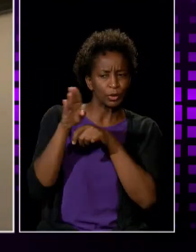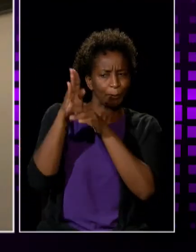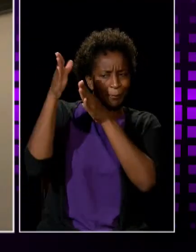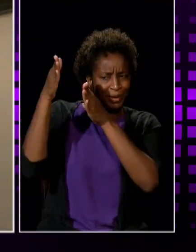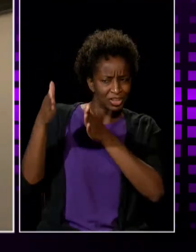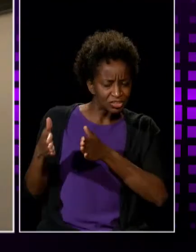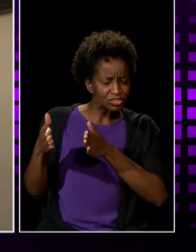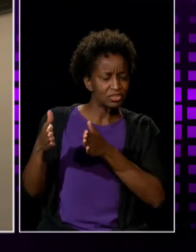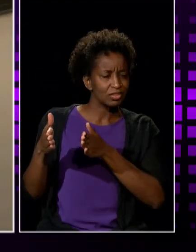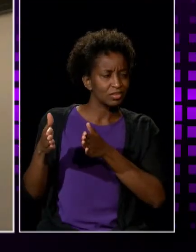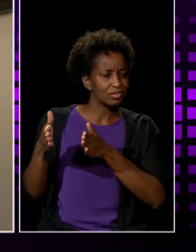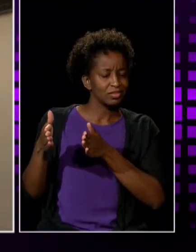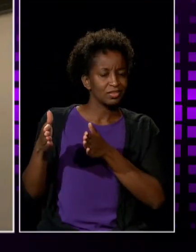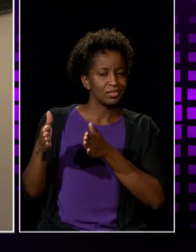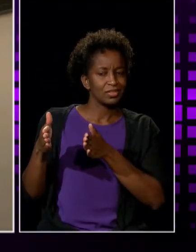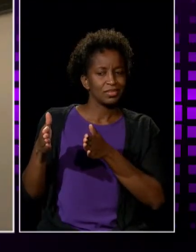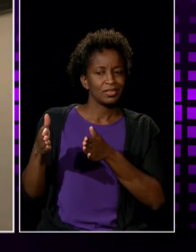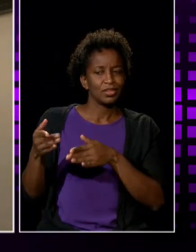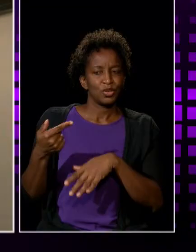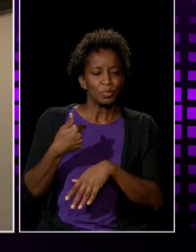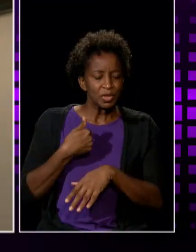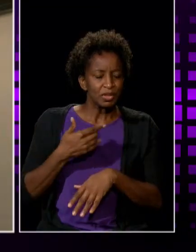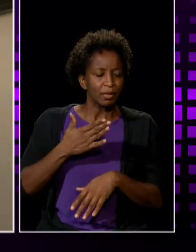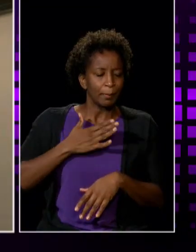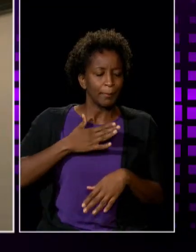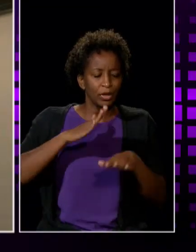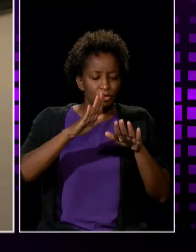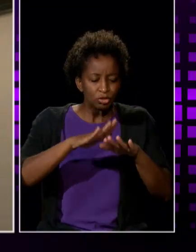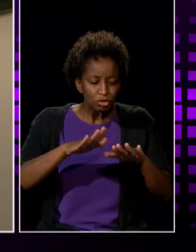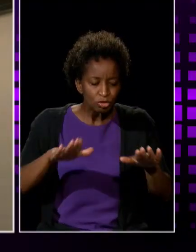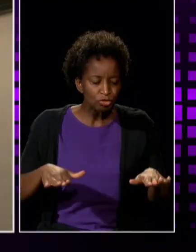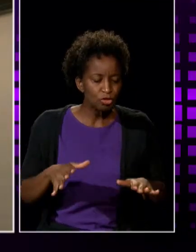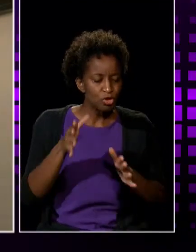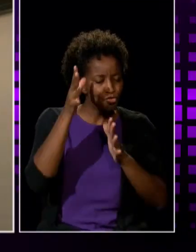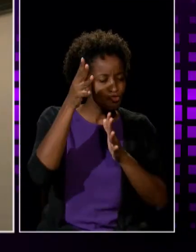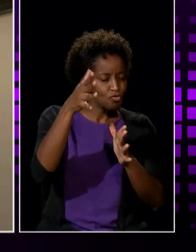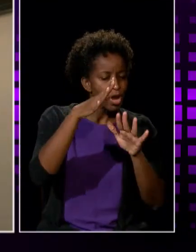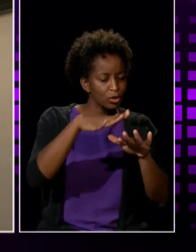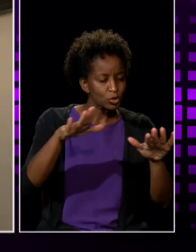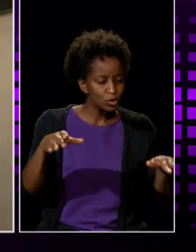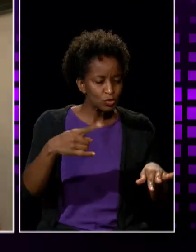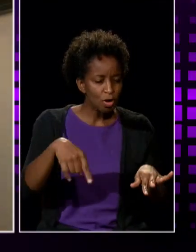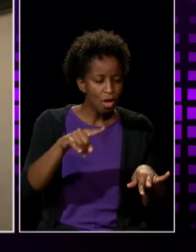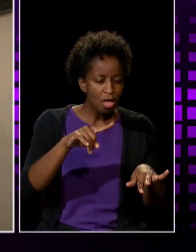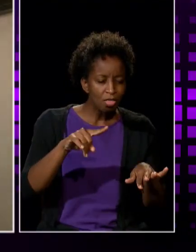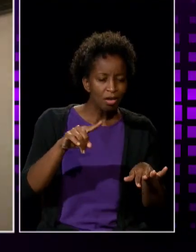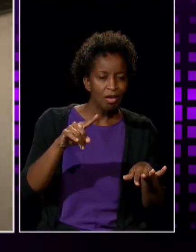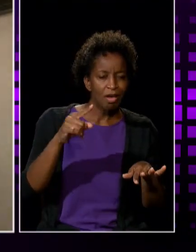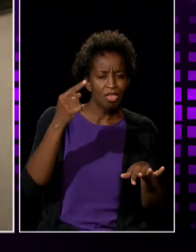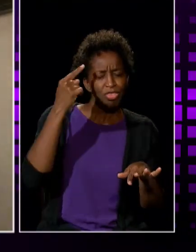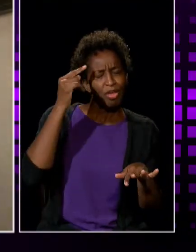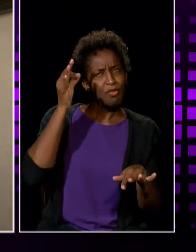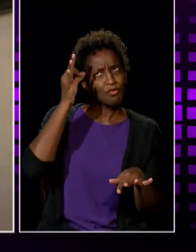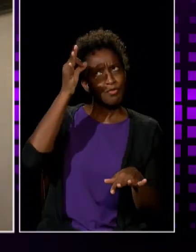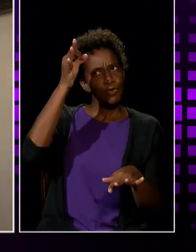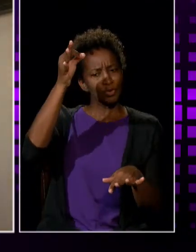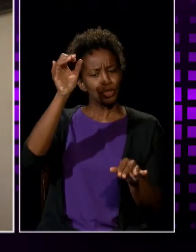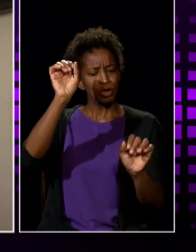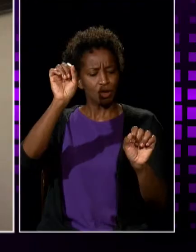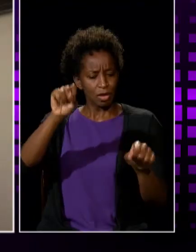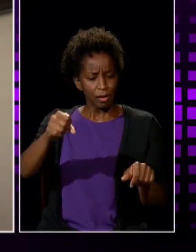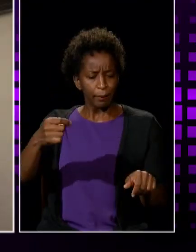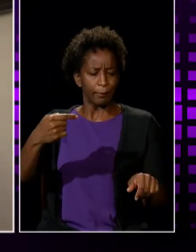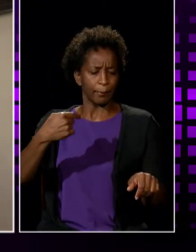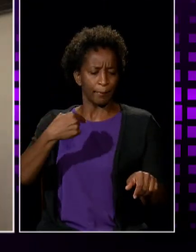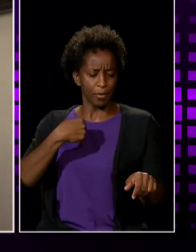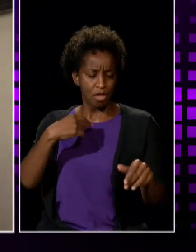grandchildren something else to aspire to. And then also, like, deep down in our psyche, is going